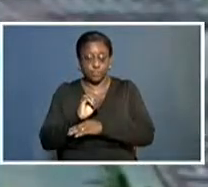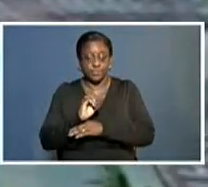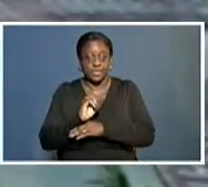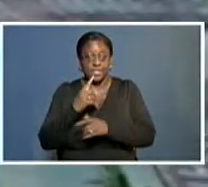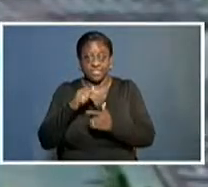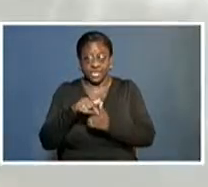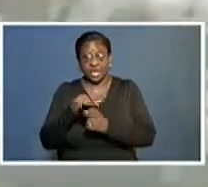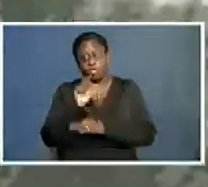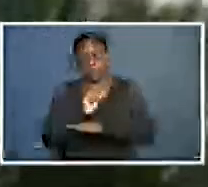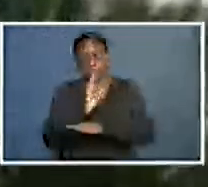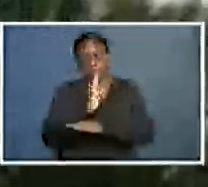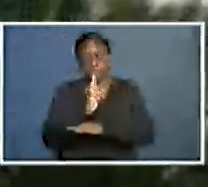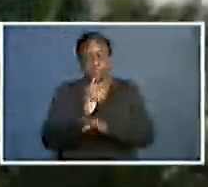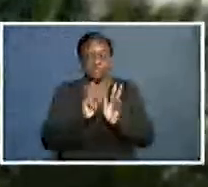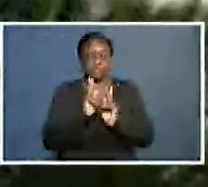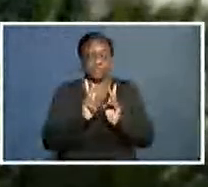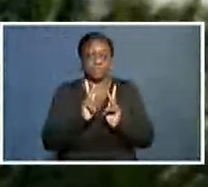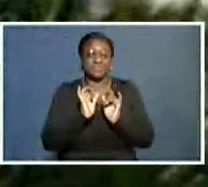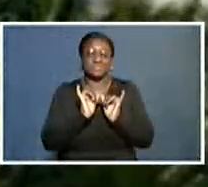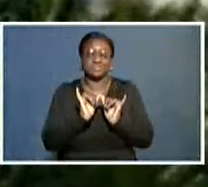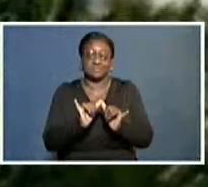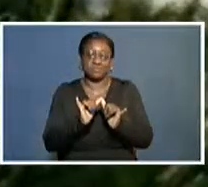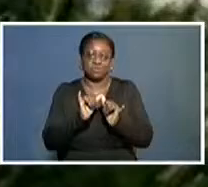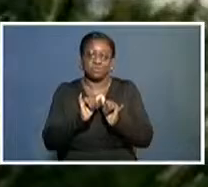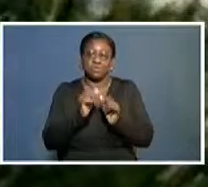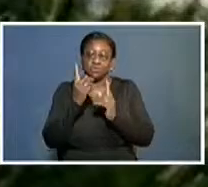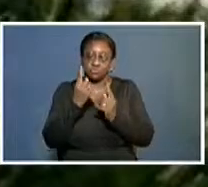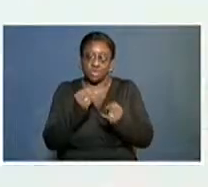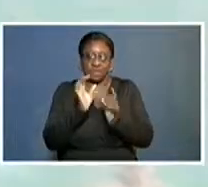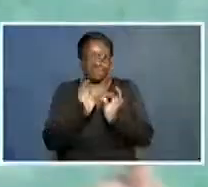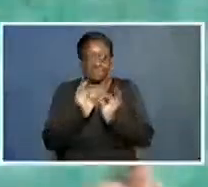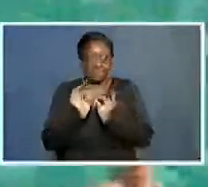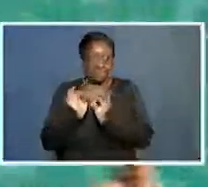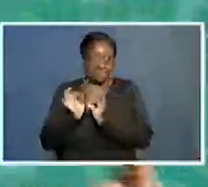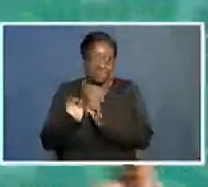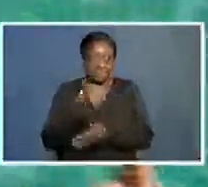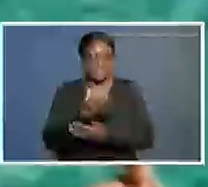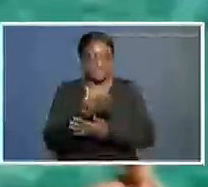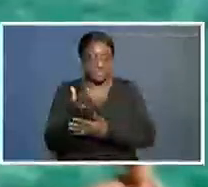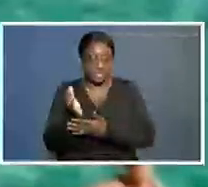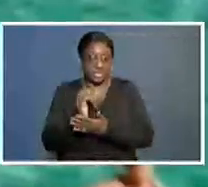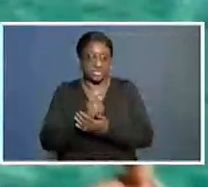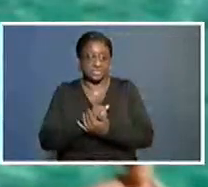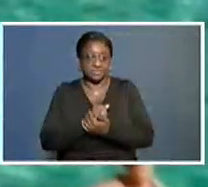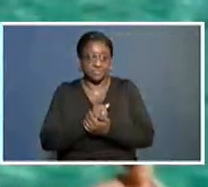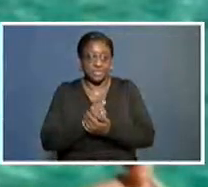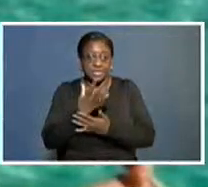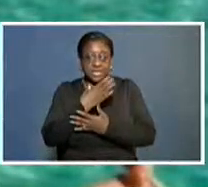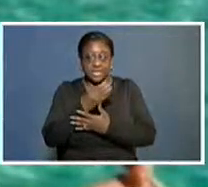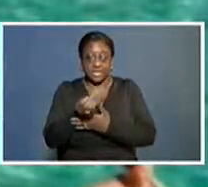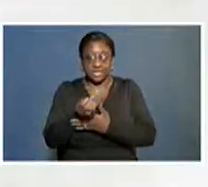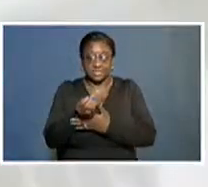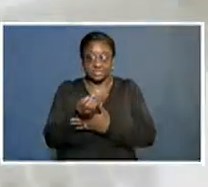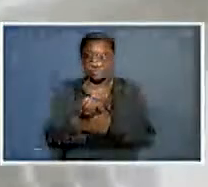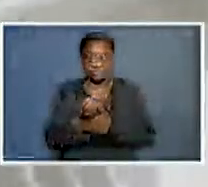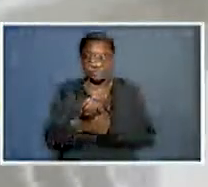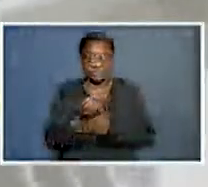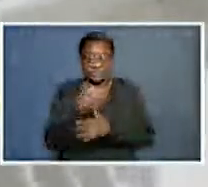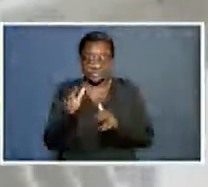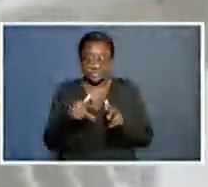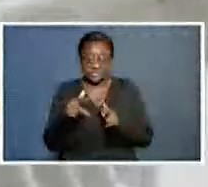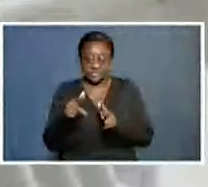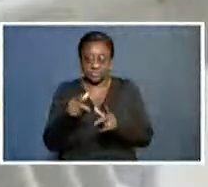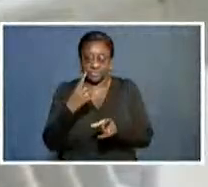where residents are also still trying to pick up the pieces, the Deputy Prime Minister sees the pending sale of the Grand Lucayan Resort as a step in the